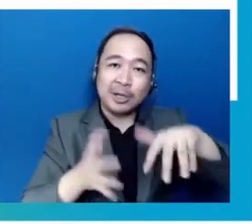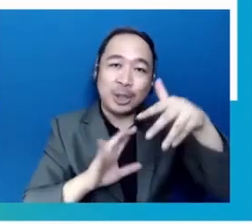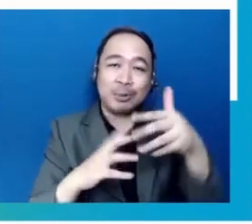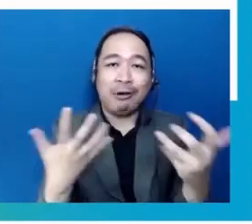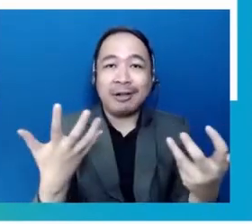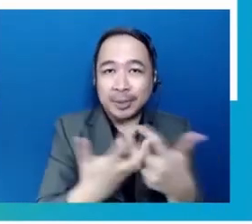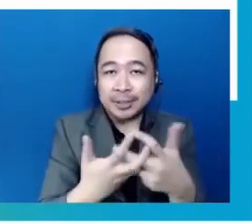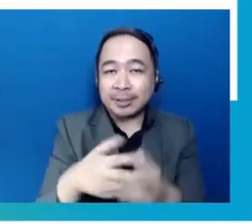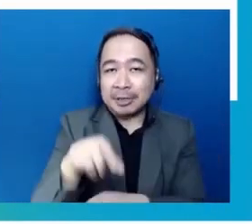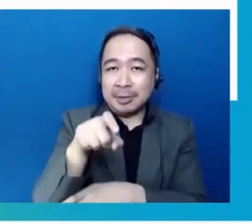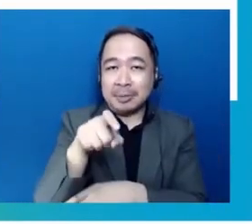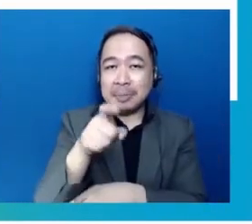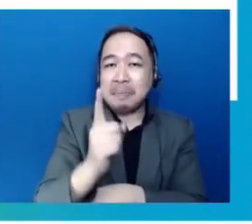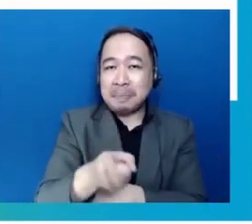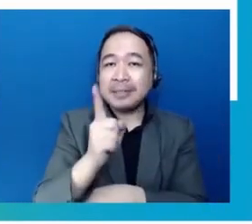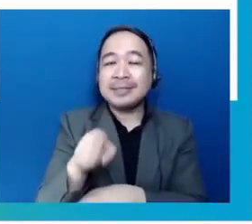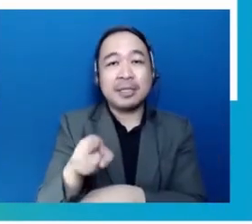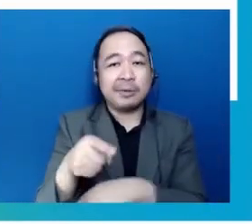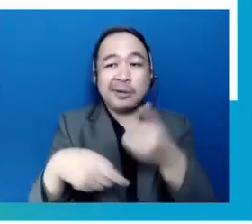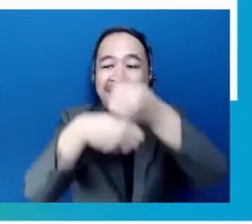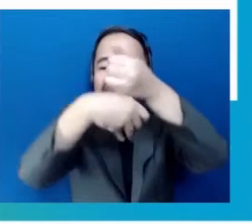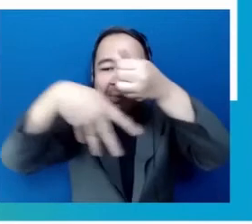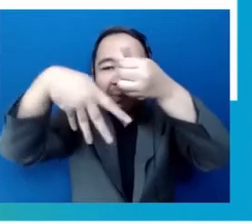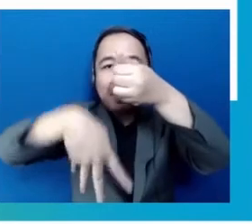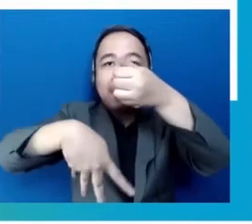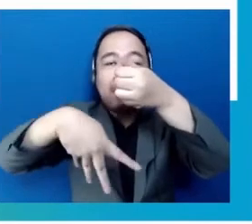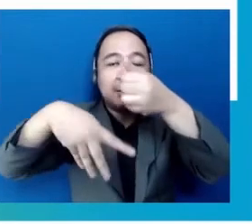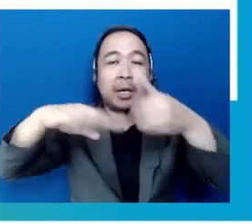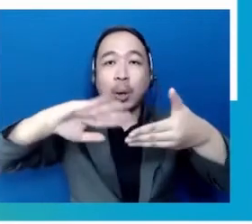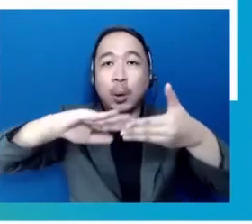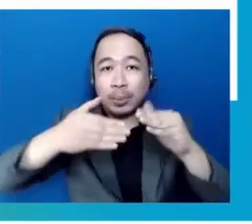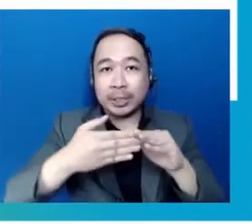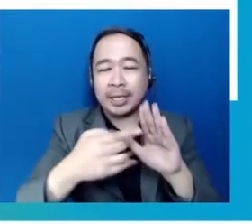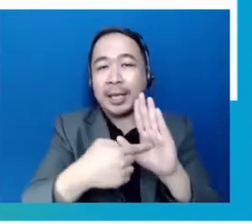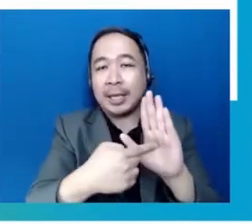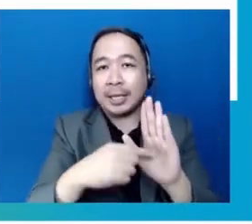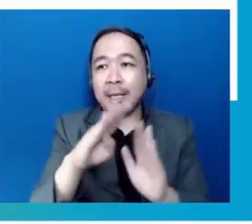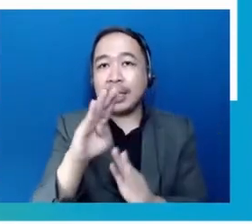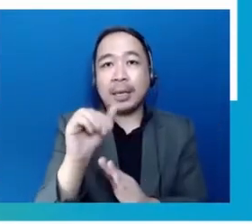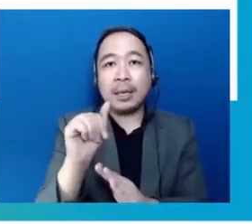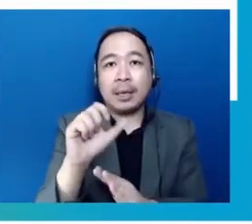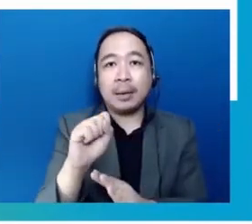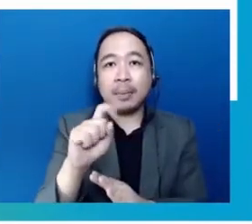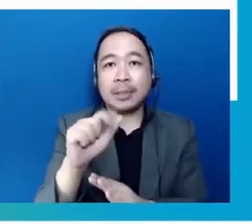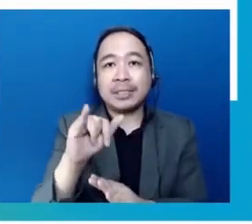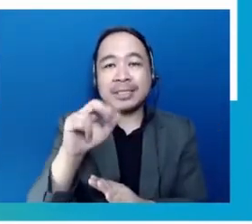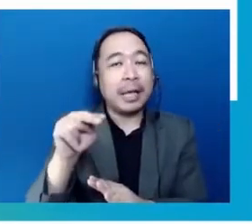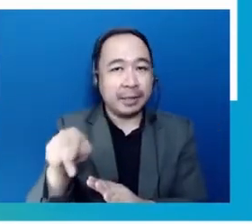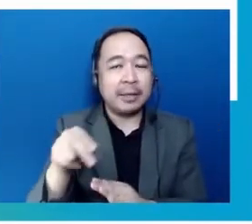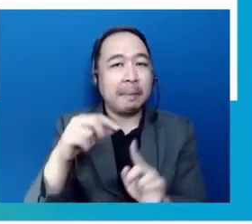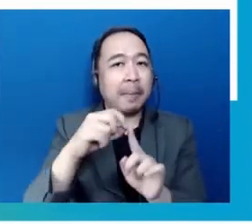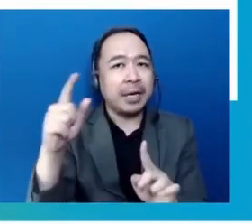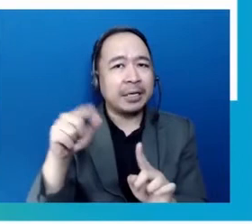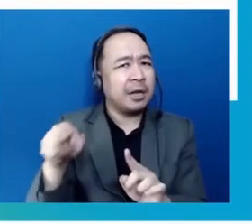and necessary at the grassroots and community level, for example, the Basti and Mohalla in Pakistan. What is the role of local